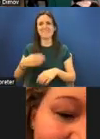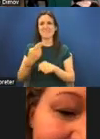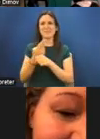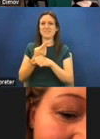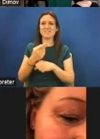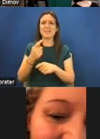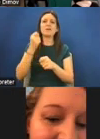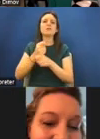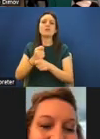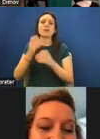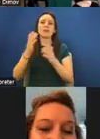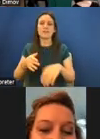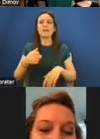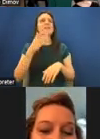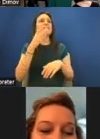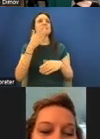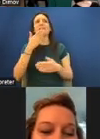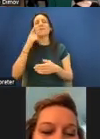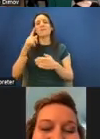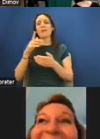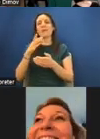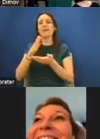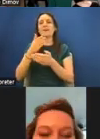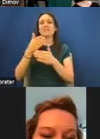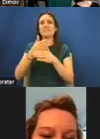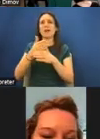Thank you for not sharing the nice one. This one works better.